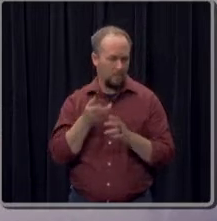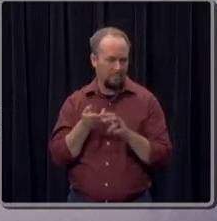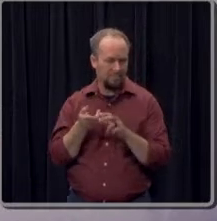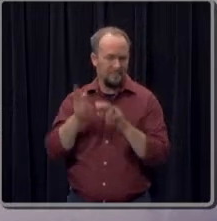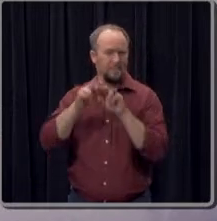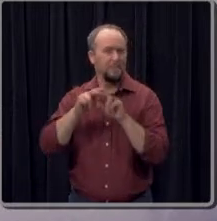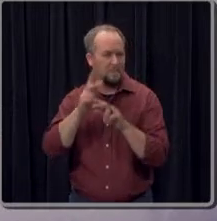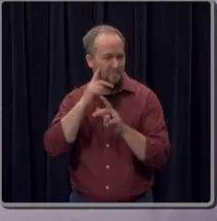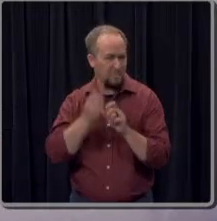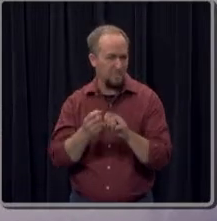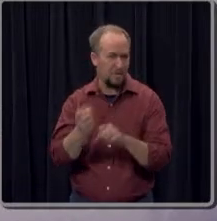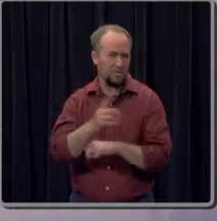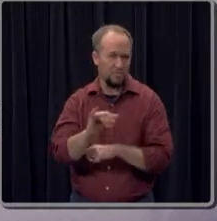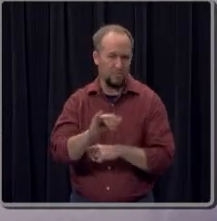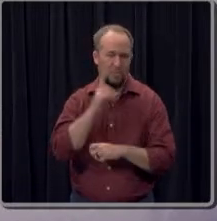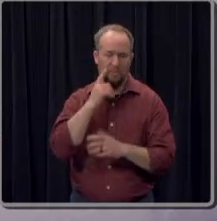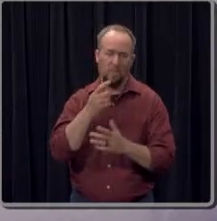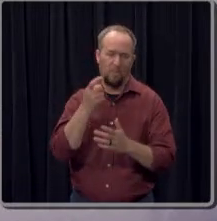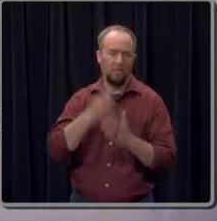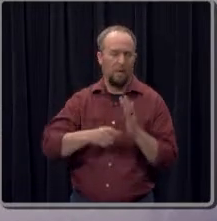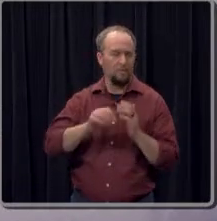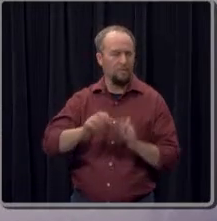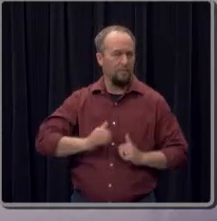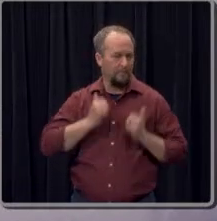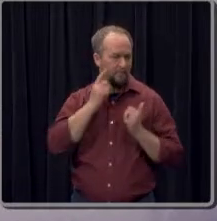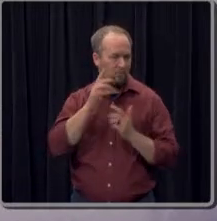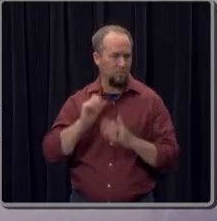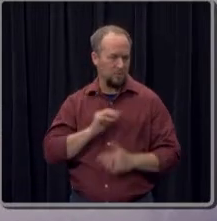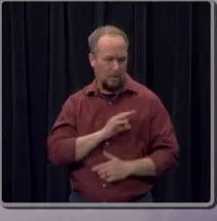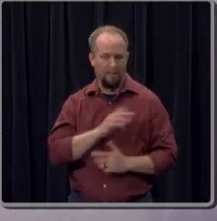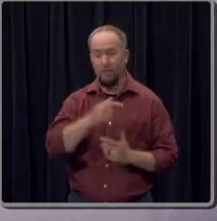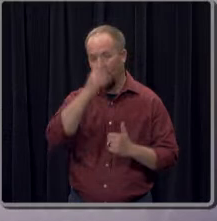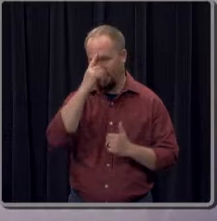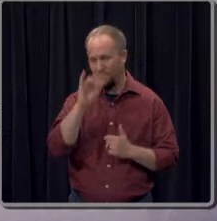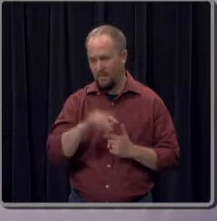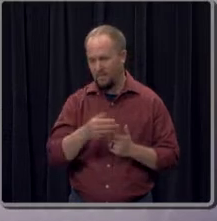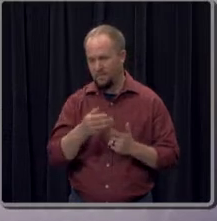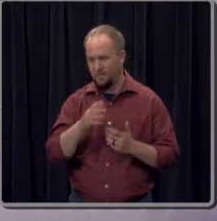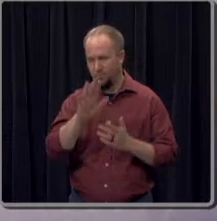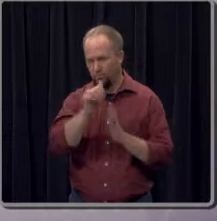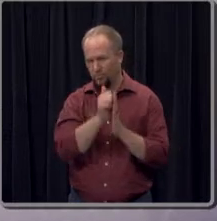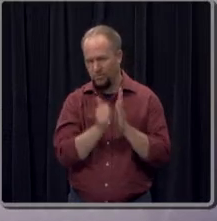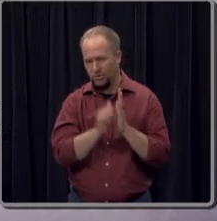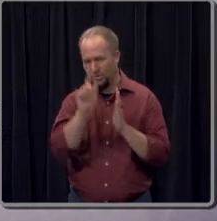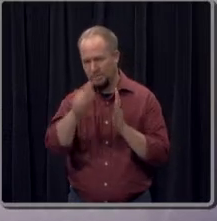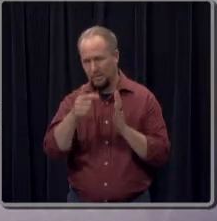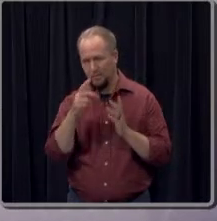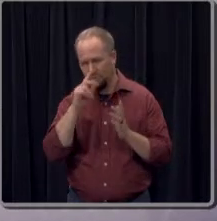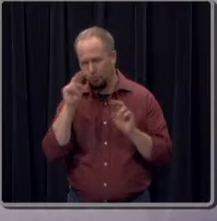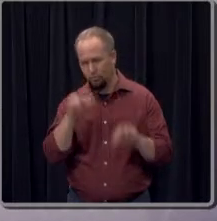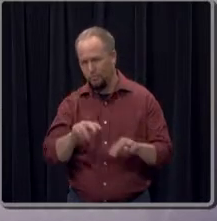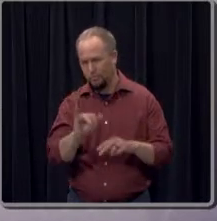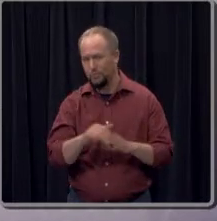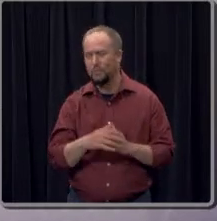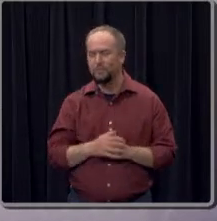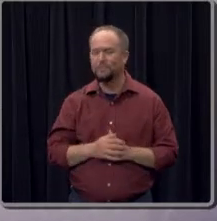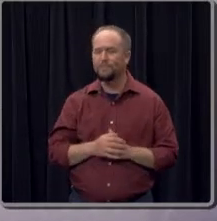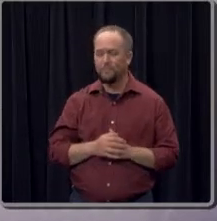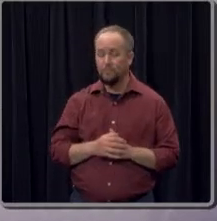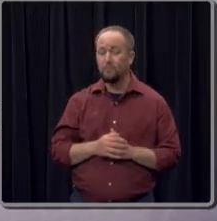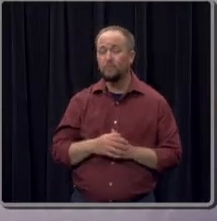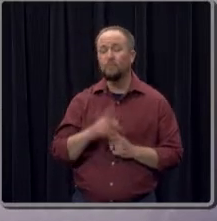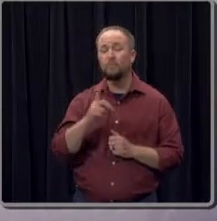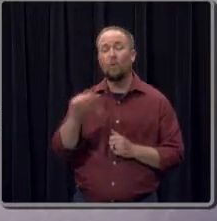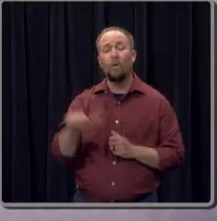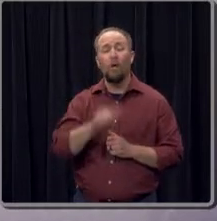increases for next year as well for cost of living for our staff. And that I think is on your agenda for later to look at. So one of the